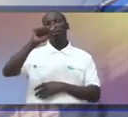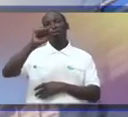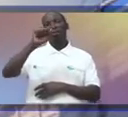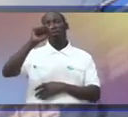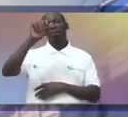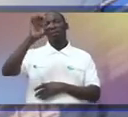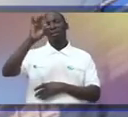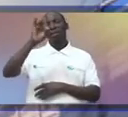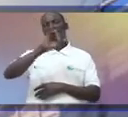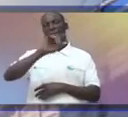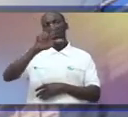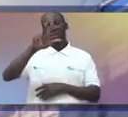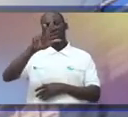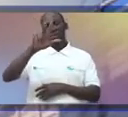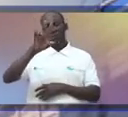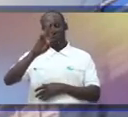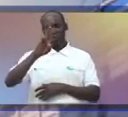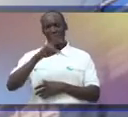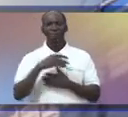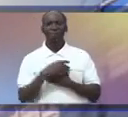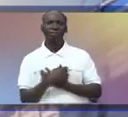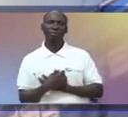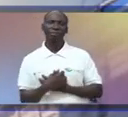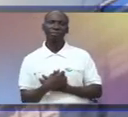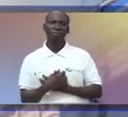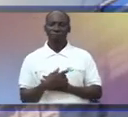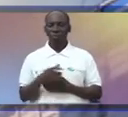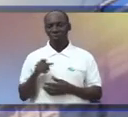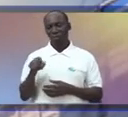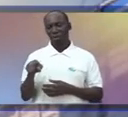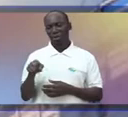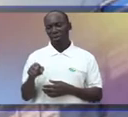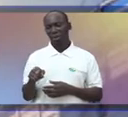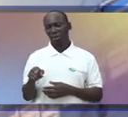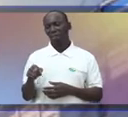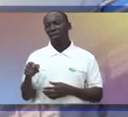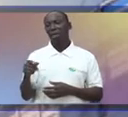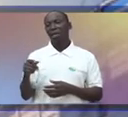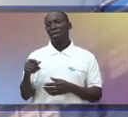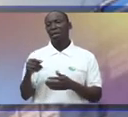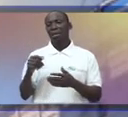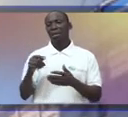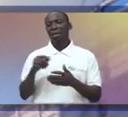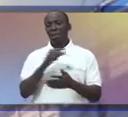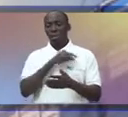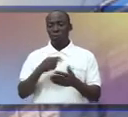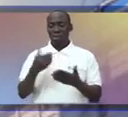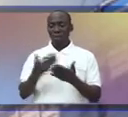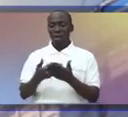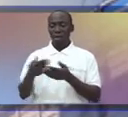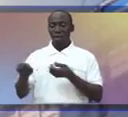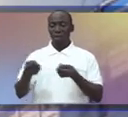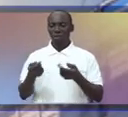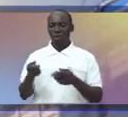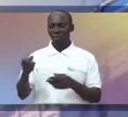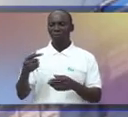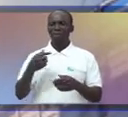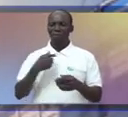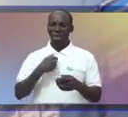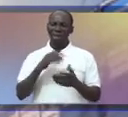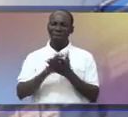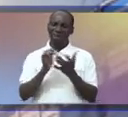ensom and he said I believe that Jesus Christ is the son of God and he commanded the chariot to